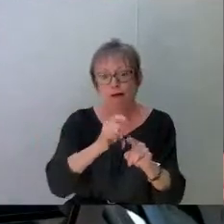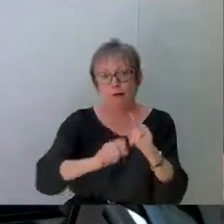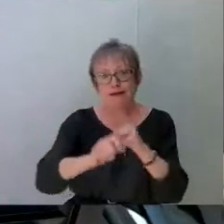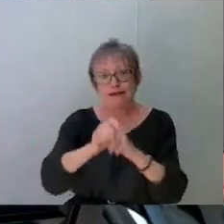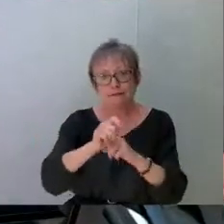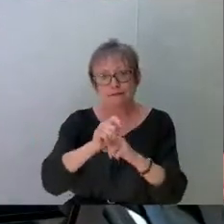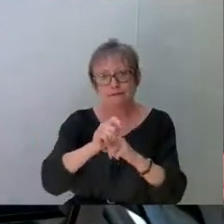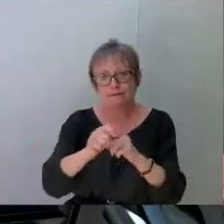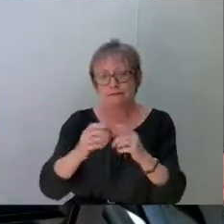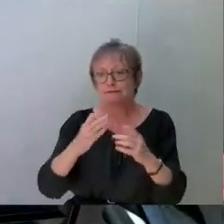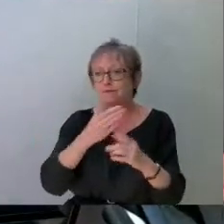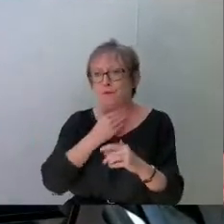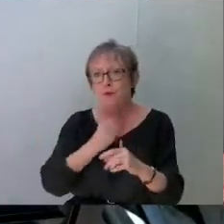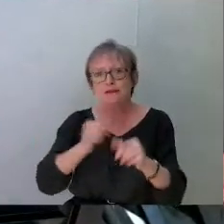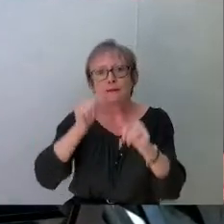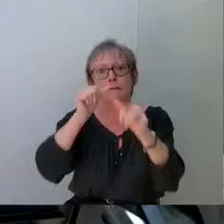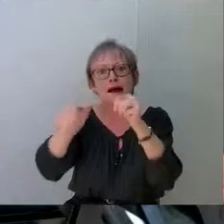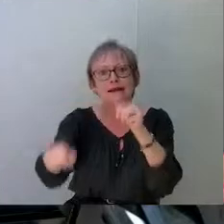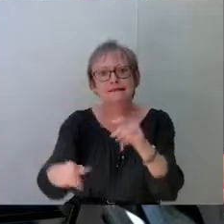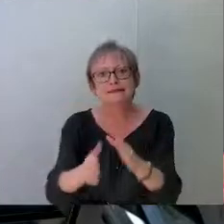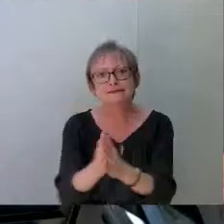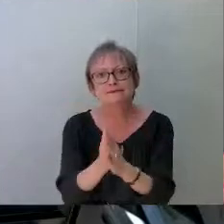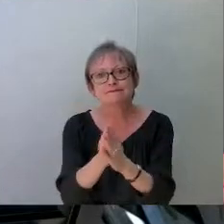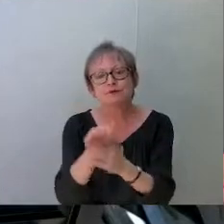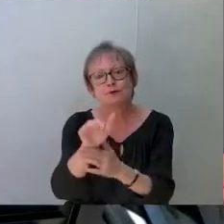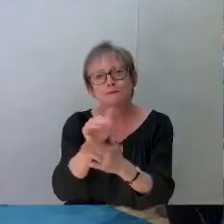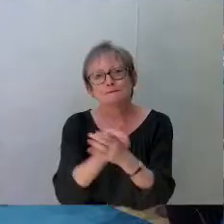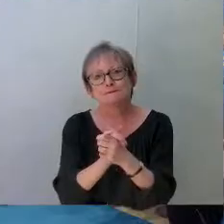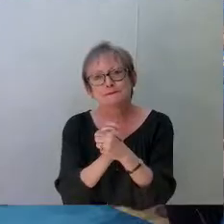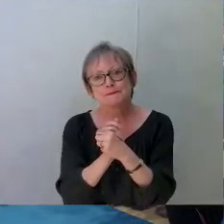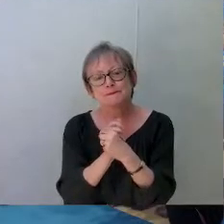community, wish you the very, very best for the future.